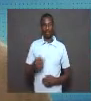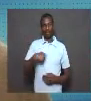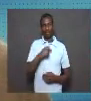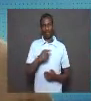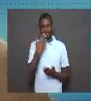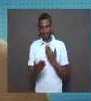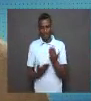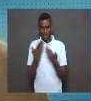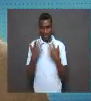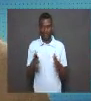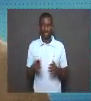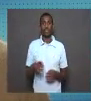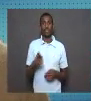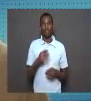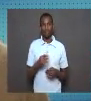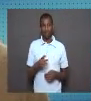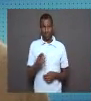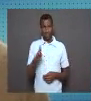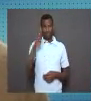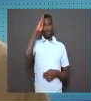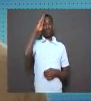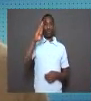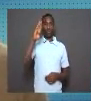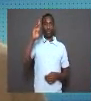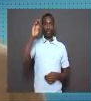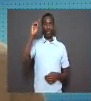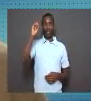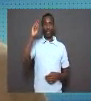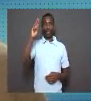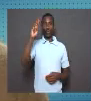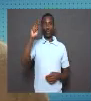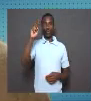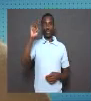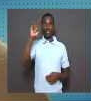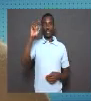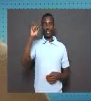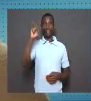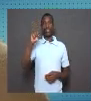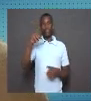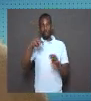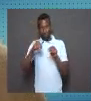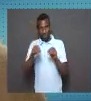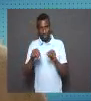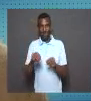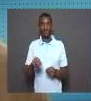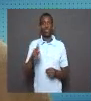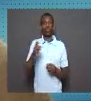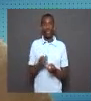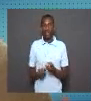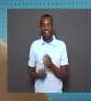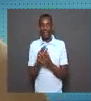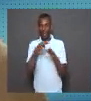Previously, we discussed Brownian motion, diffusion, and the kinetic